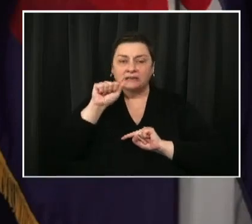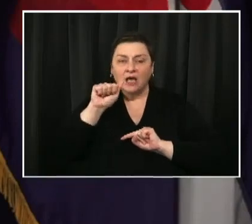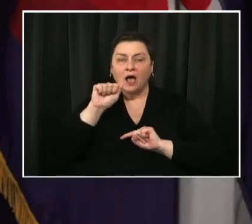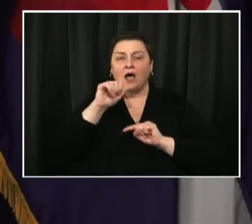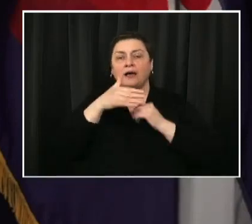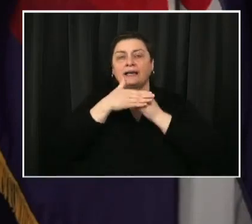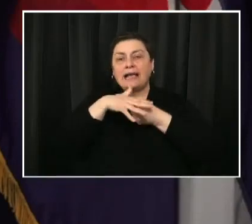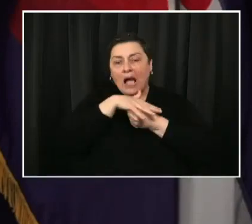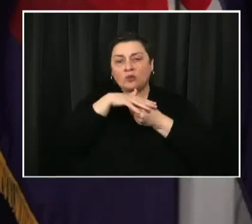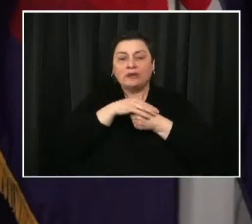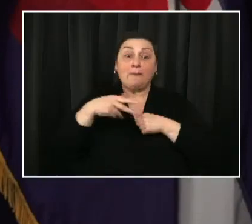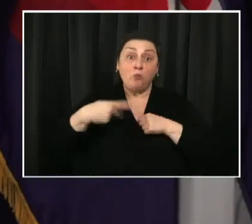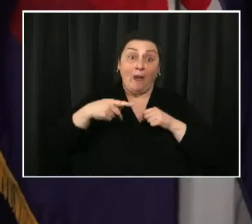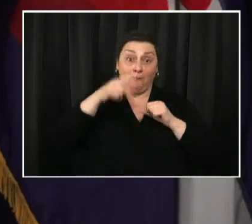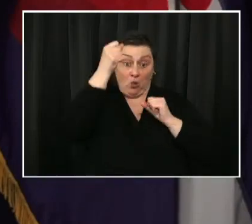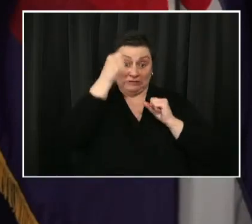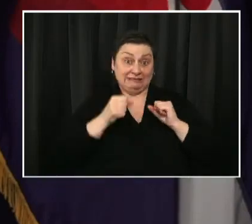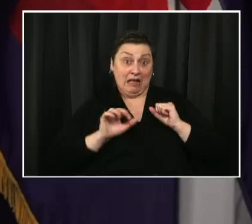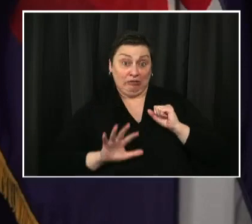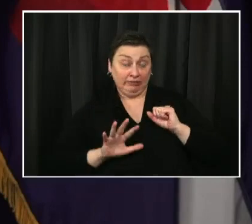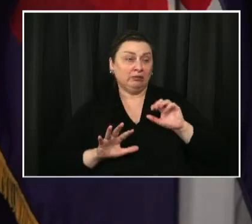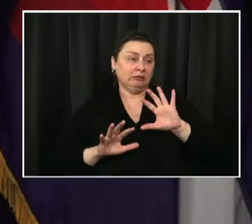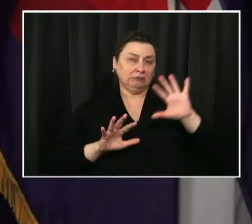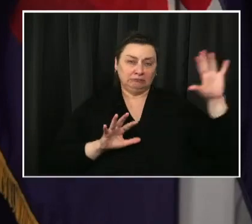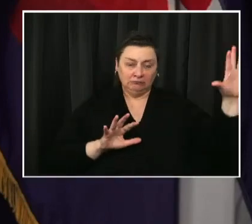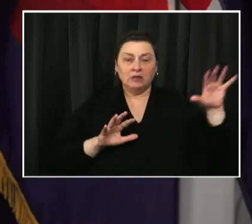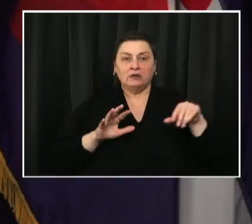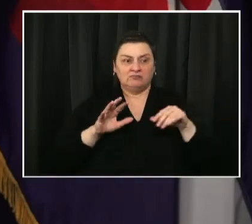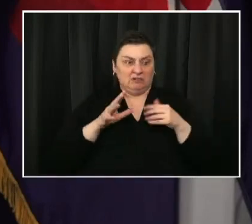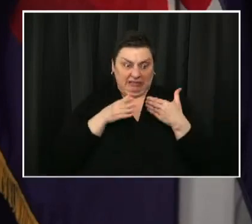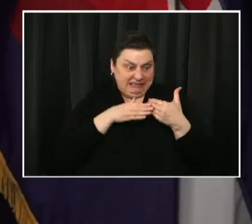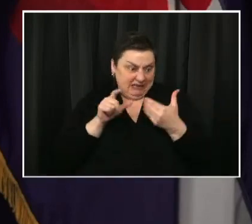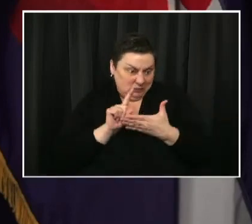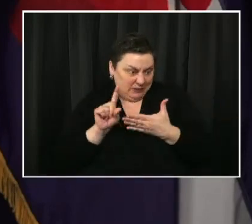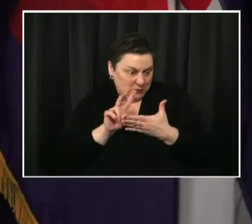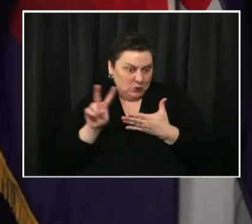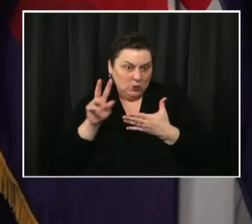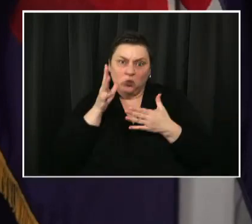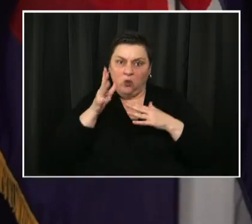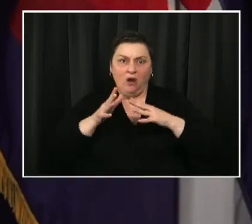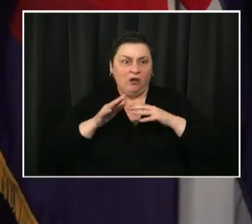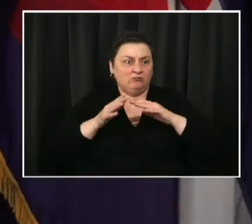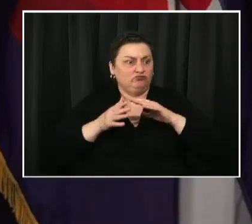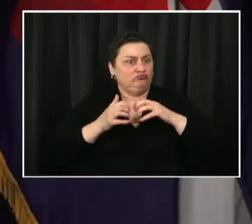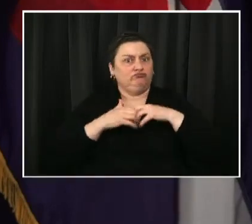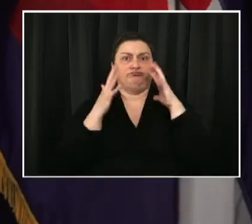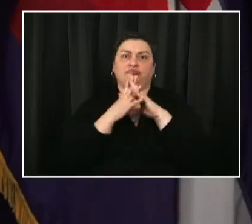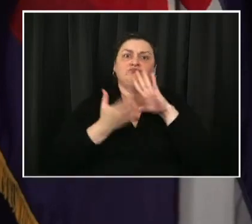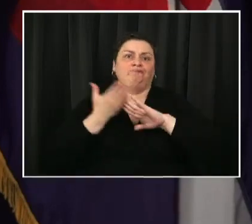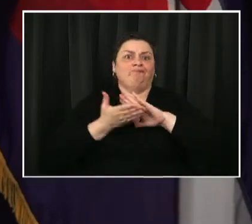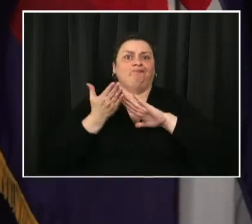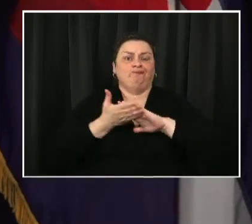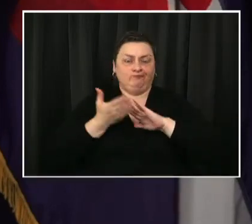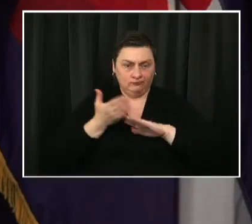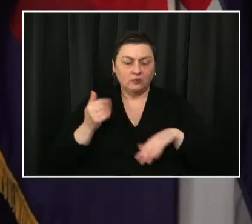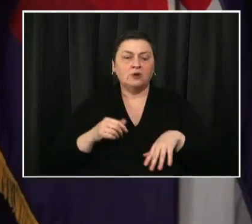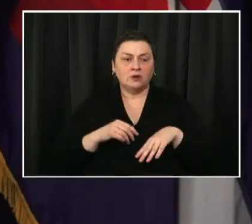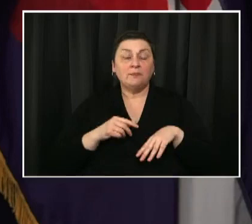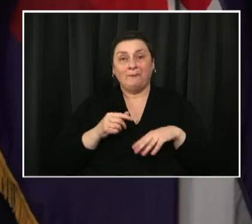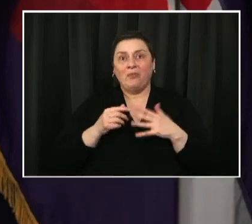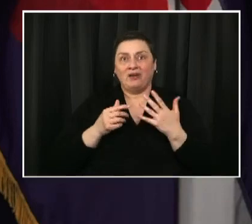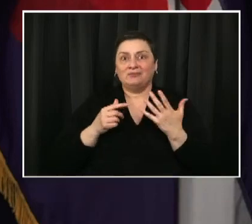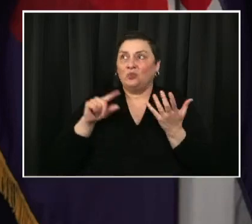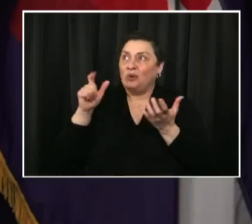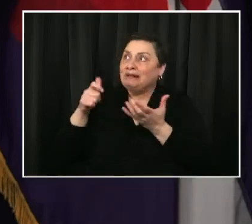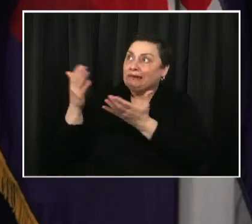County, they will all be operational within the next 2 weeks, and some of them are coming online in the next few days. But we need the